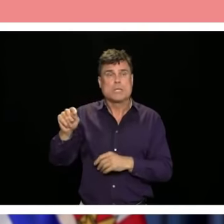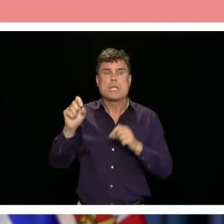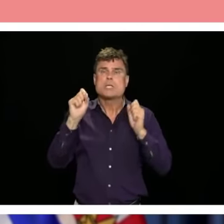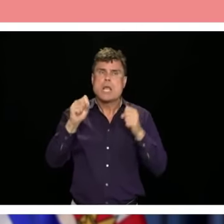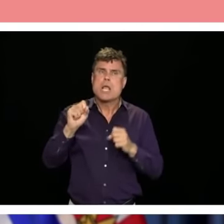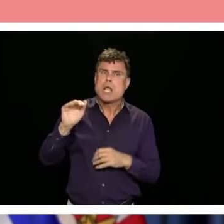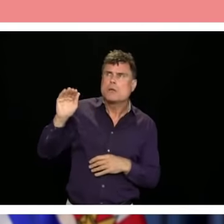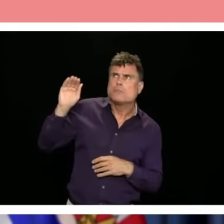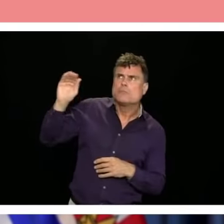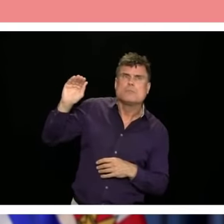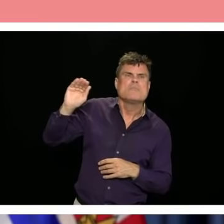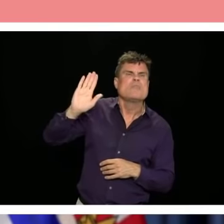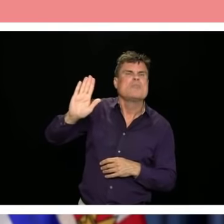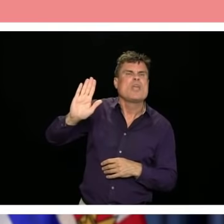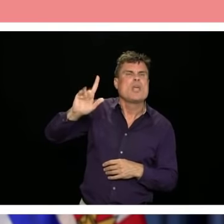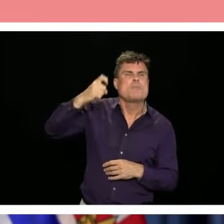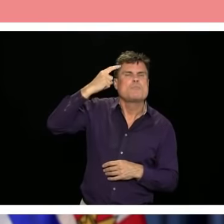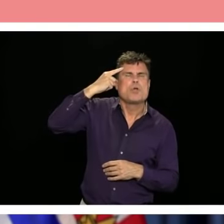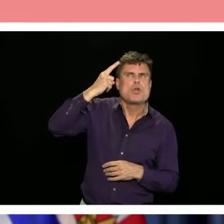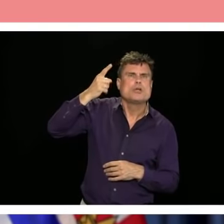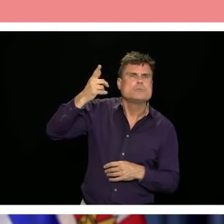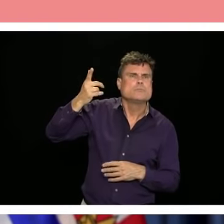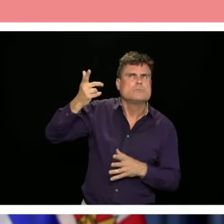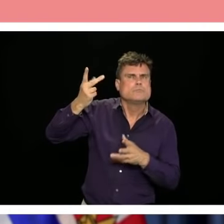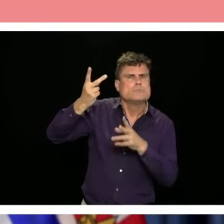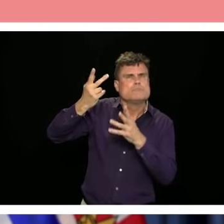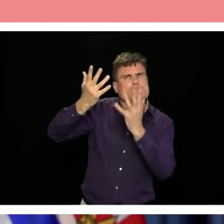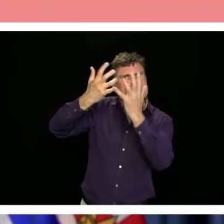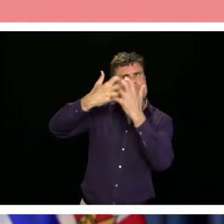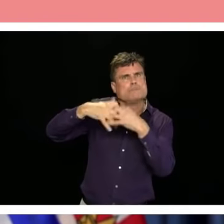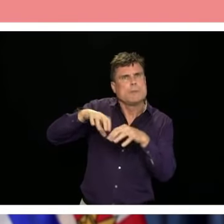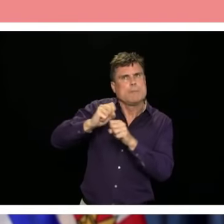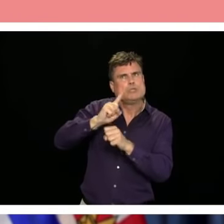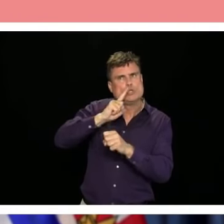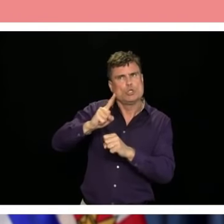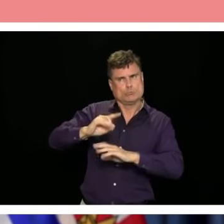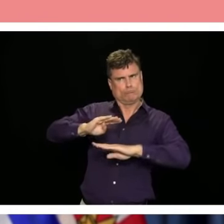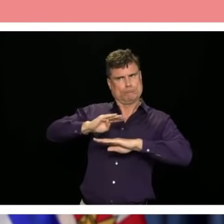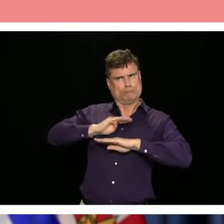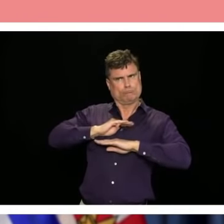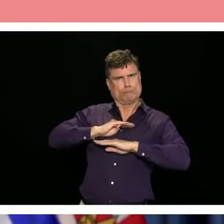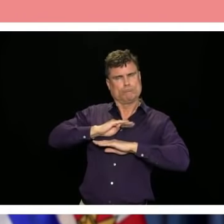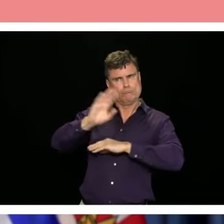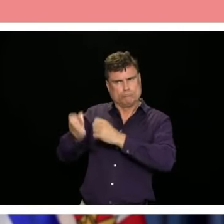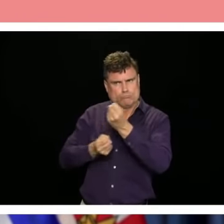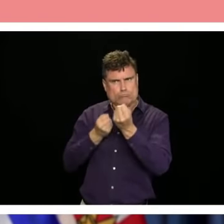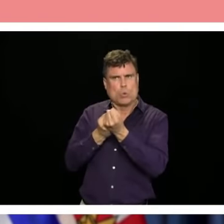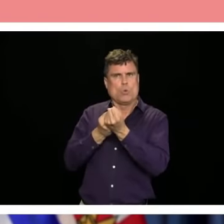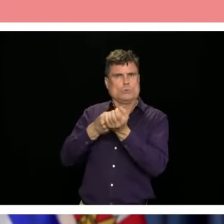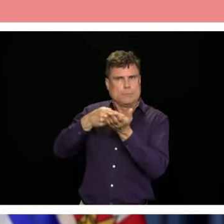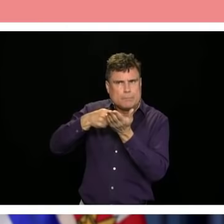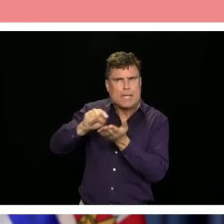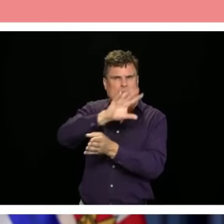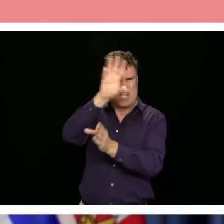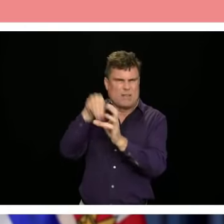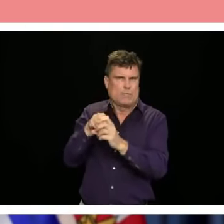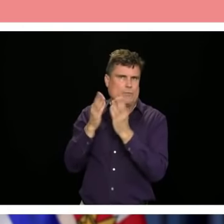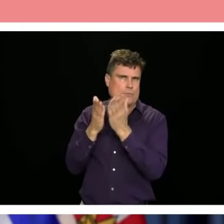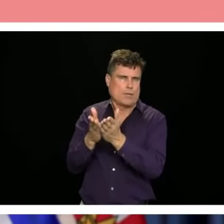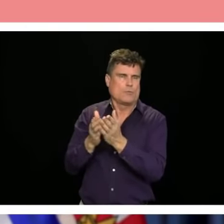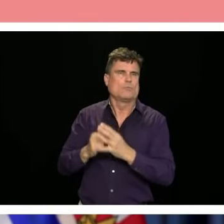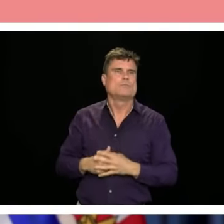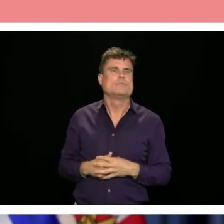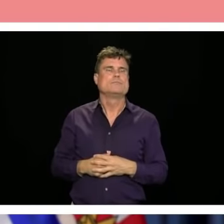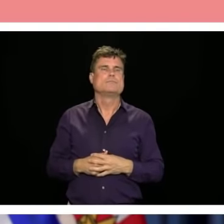reflected retroactively in pay, and they will be informed about those changes at that time. But from the time of the